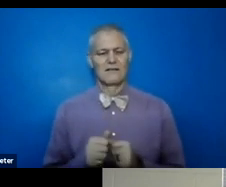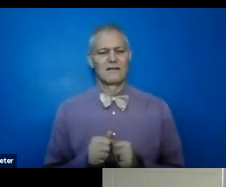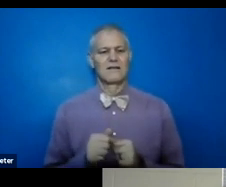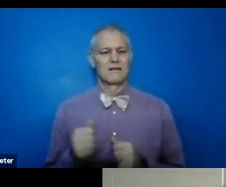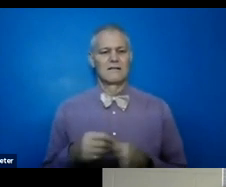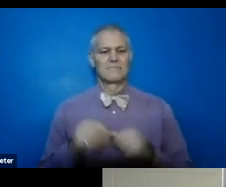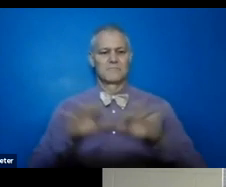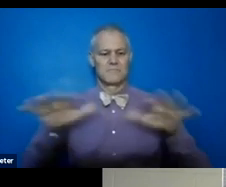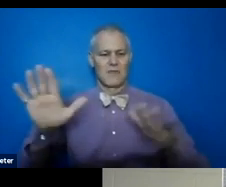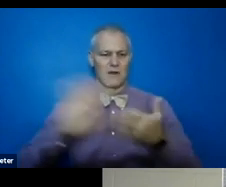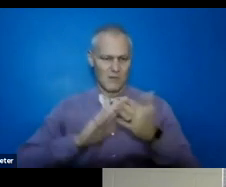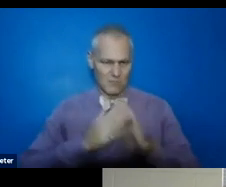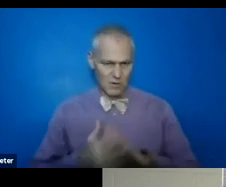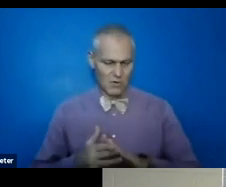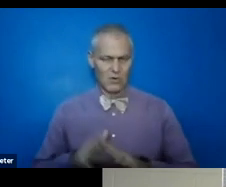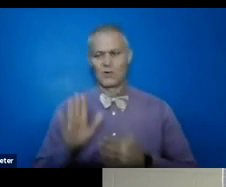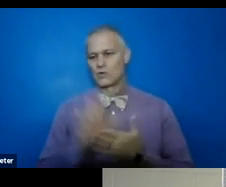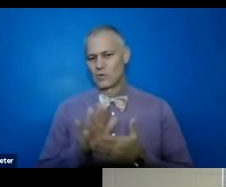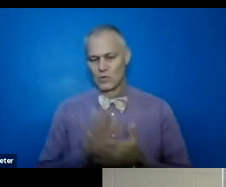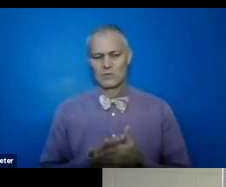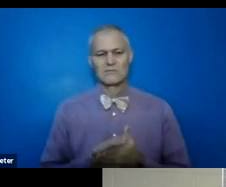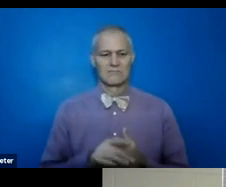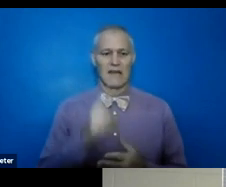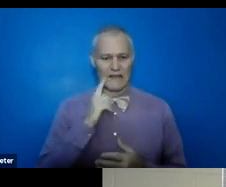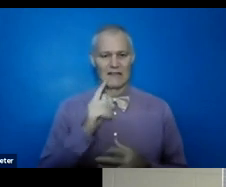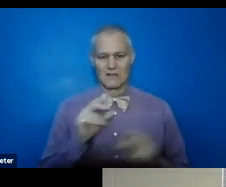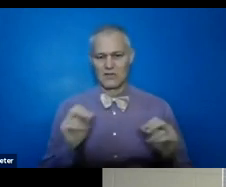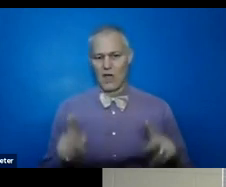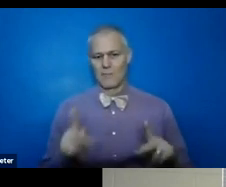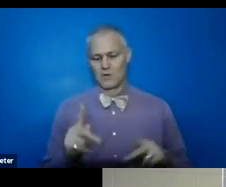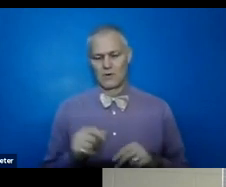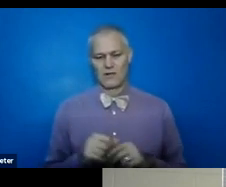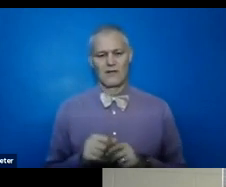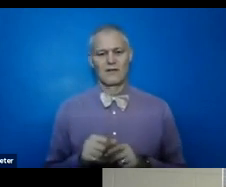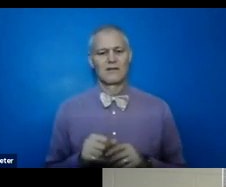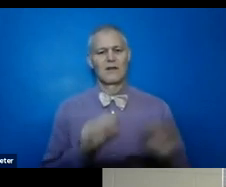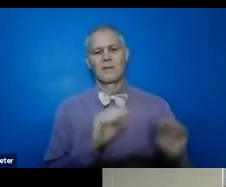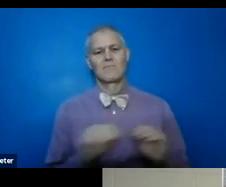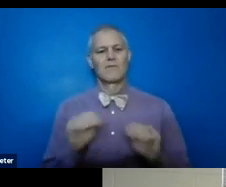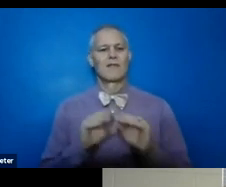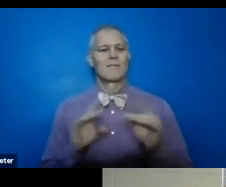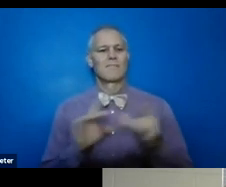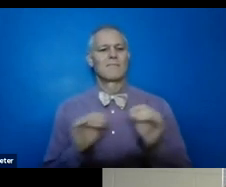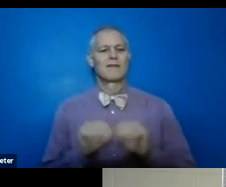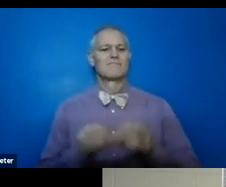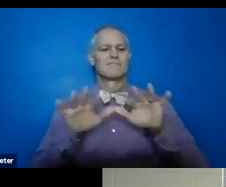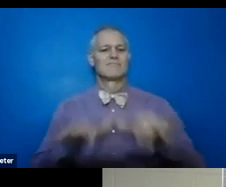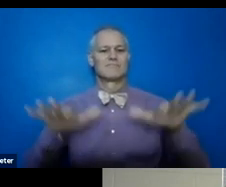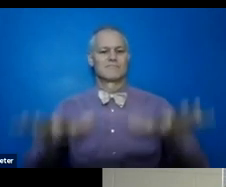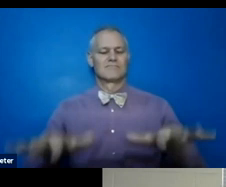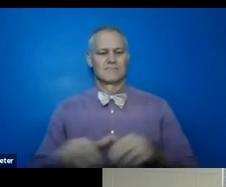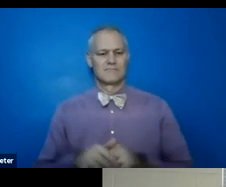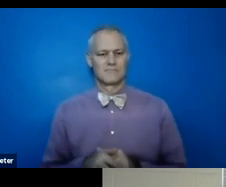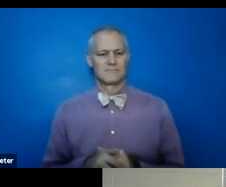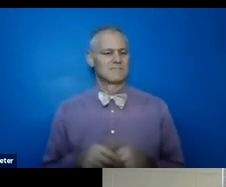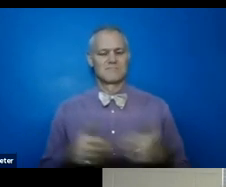their communities or take it into schools. Like, I do think that there's opportunities to kind of move the message outward, the ripple effect. We've just